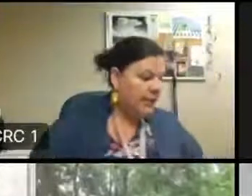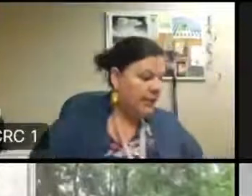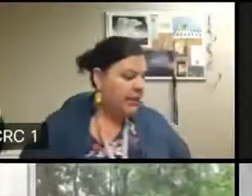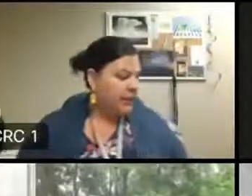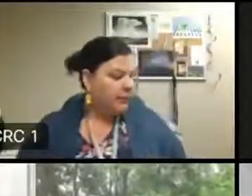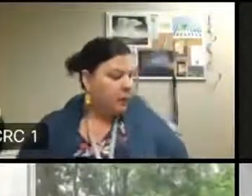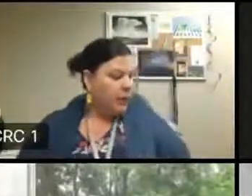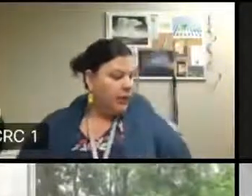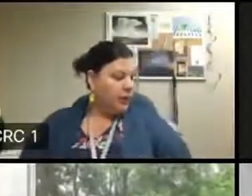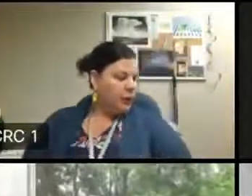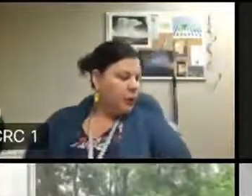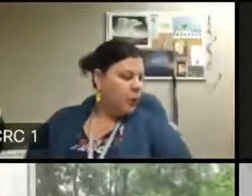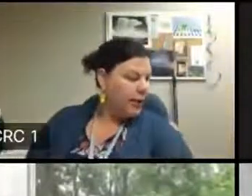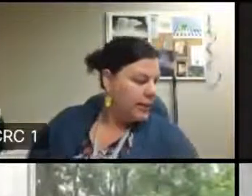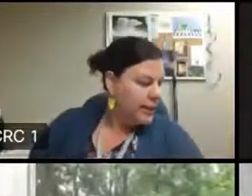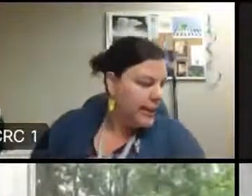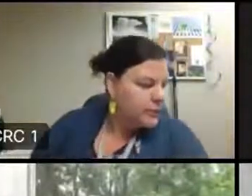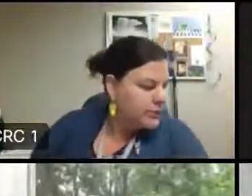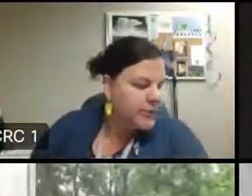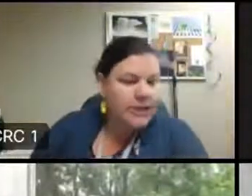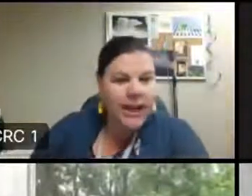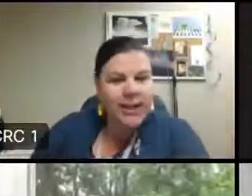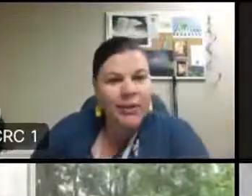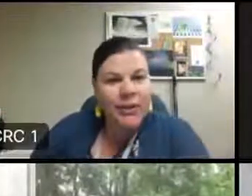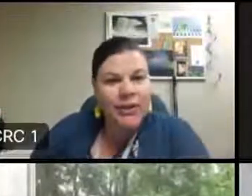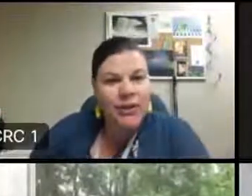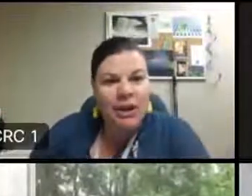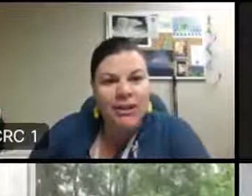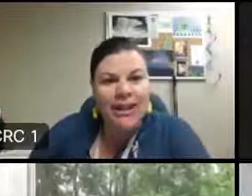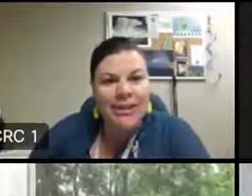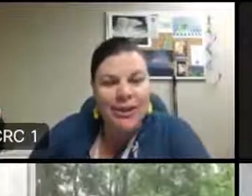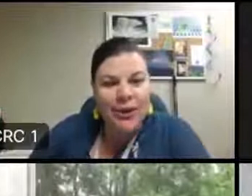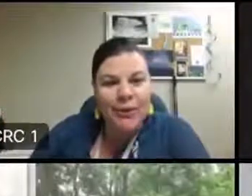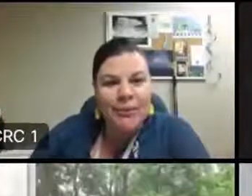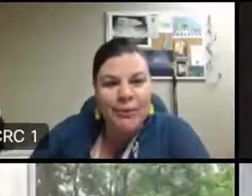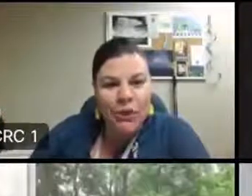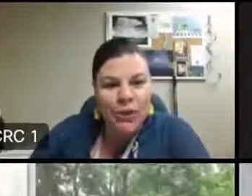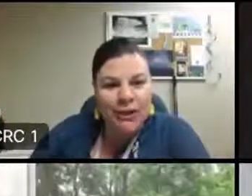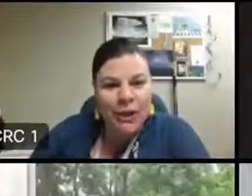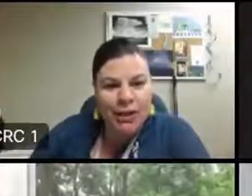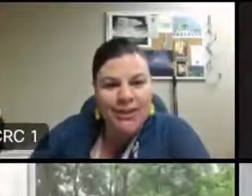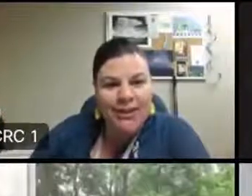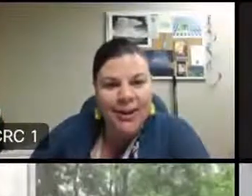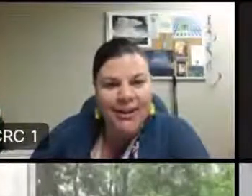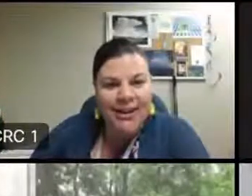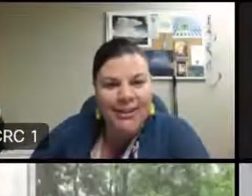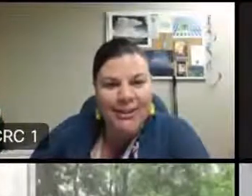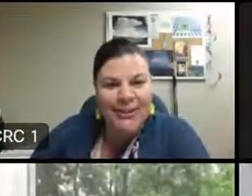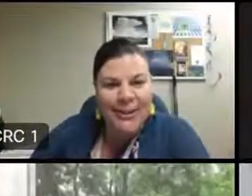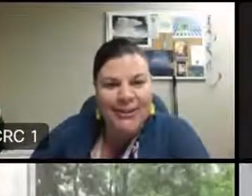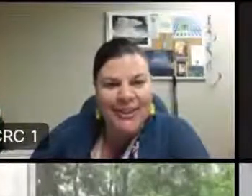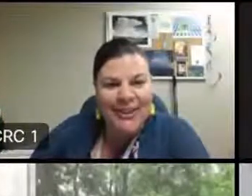And then one other quick announcement. I know that John let us know that Michelle Johnson,